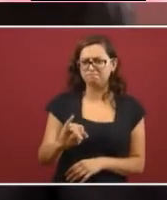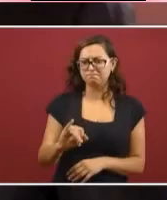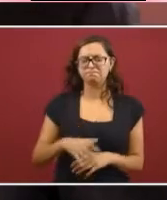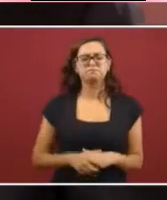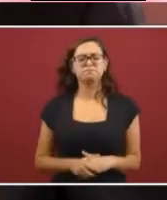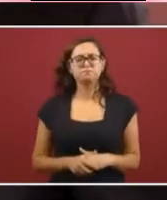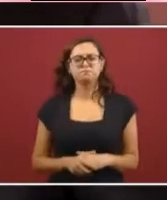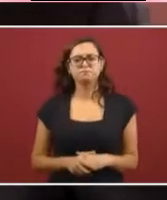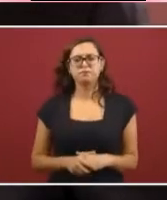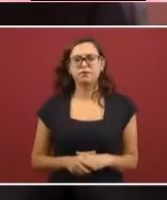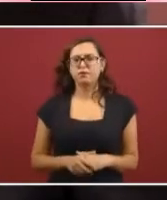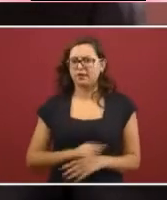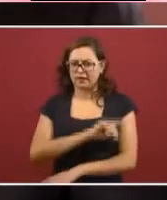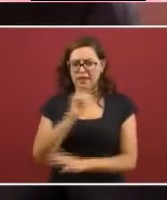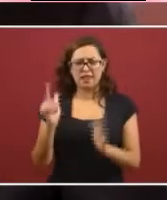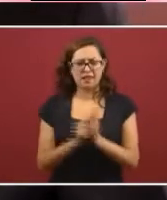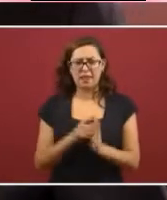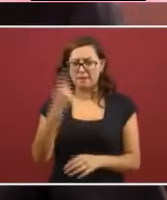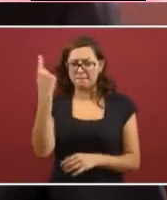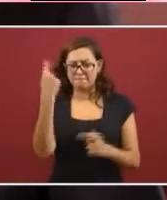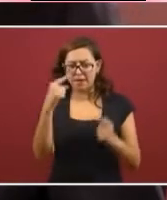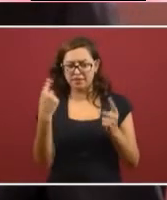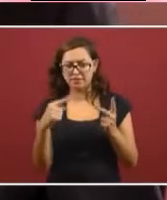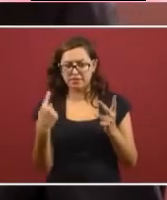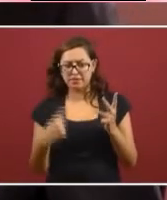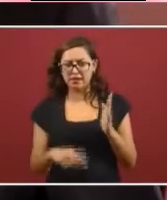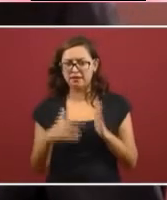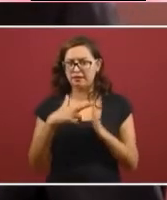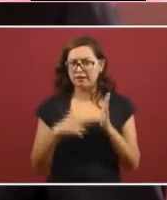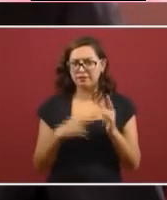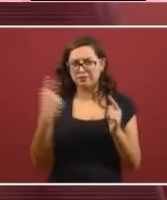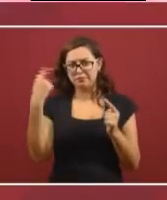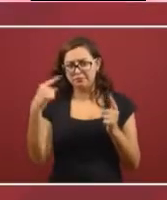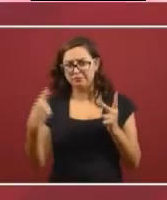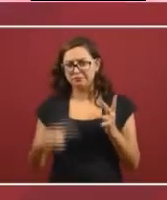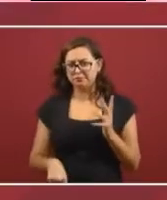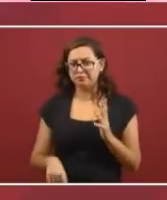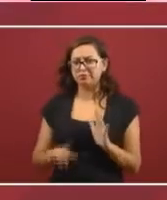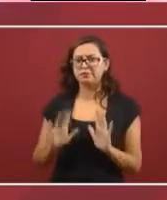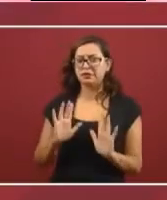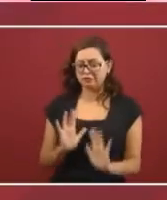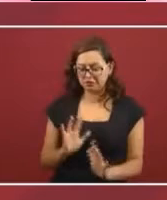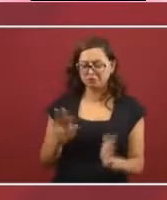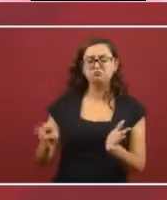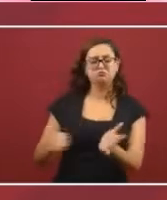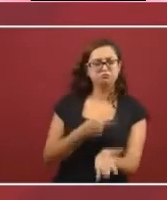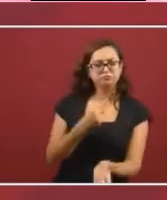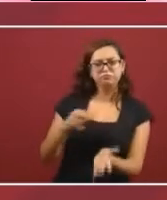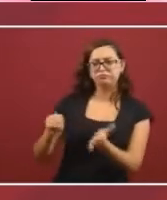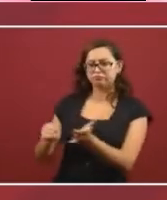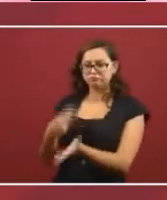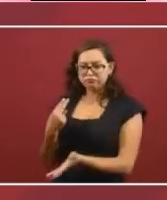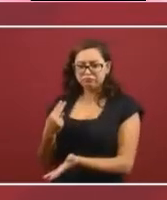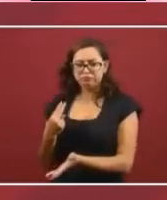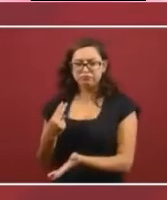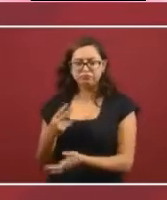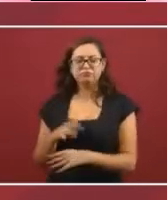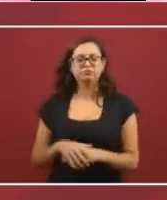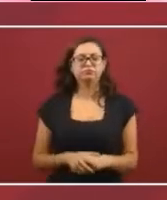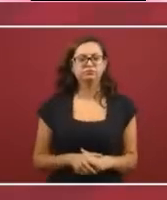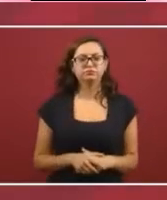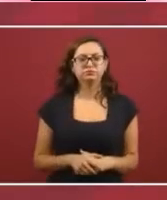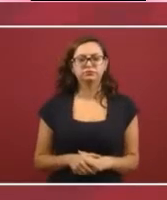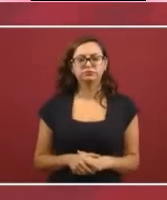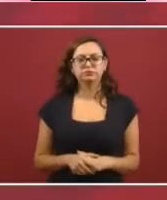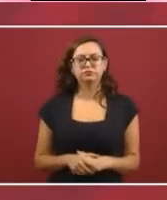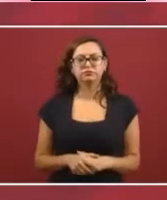obligations, what is demanded by law and according to the rules, and they sign